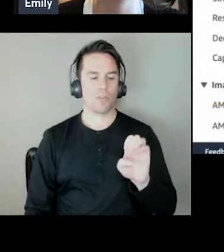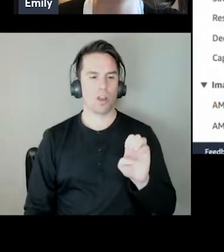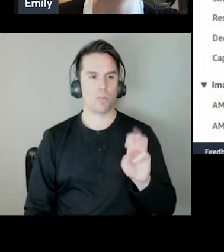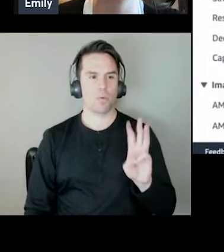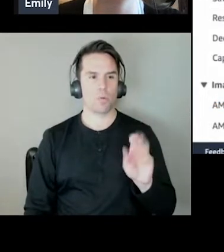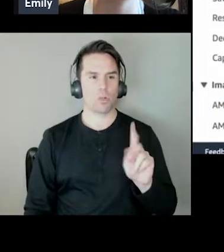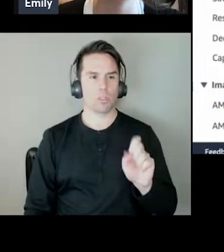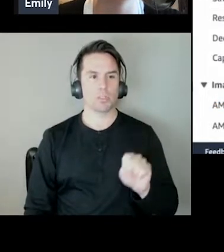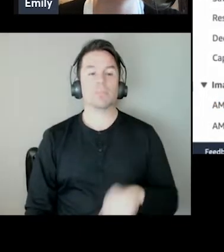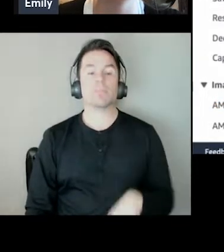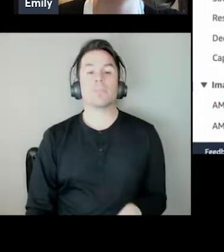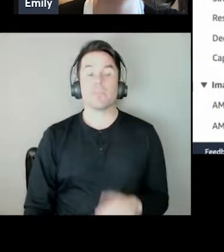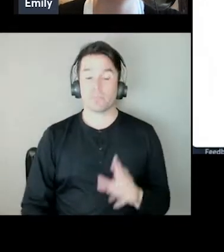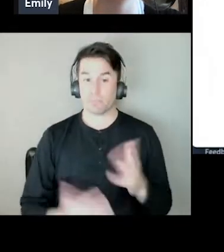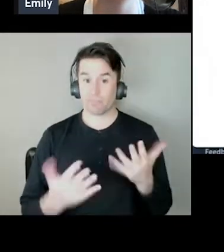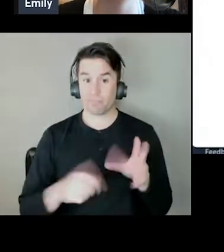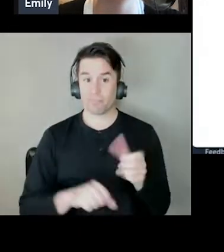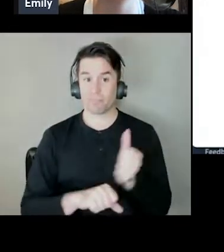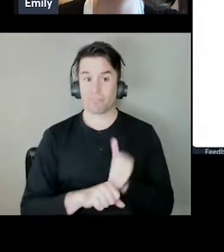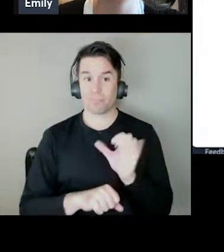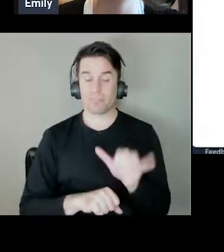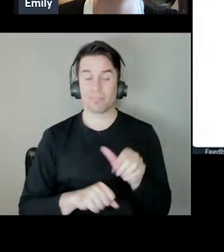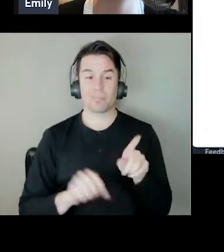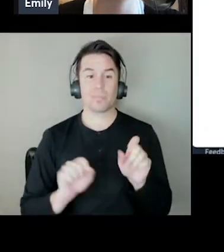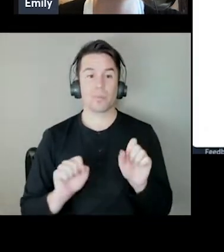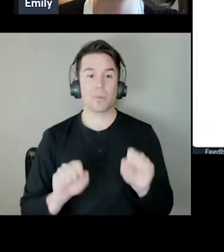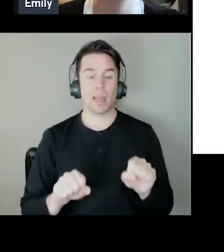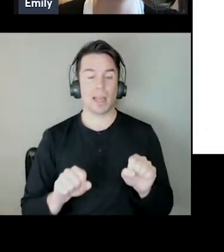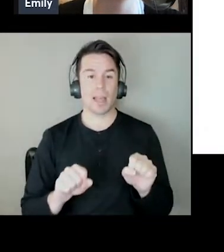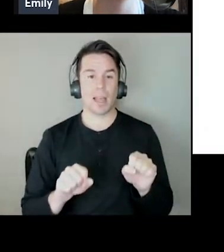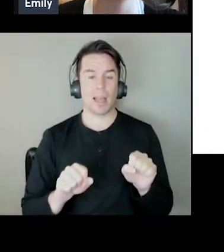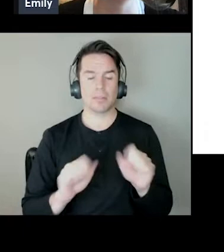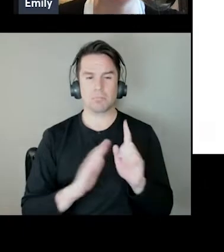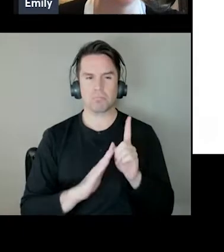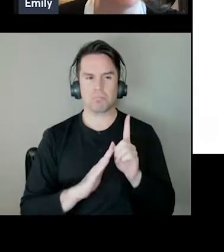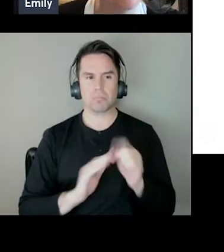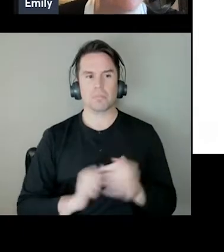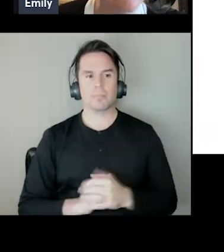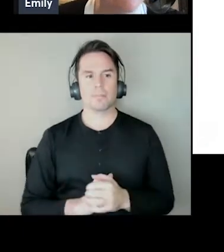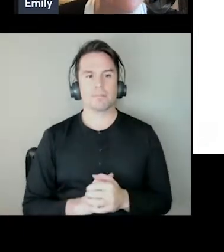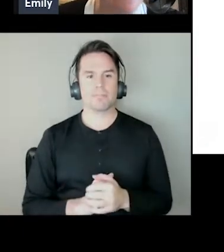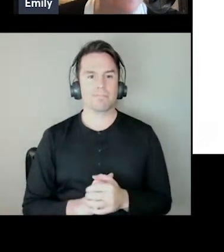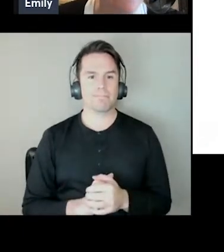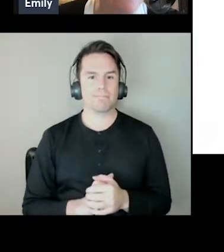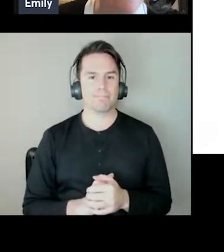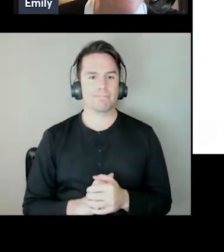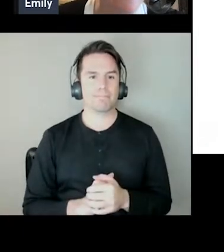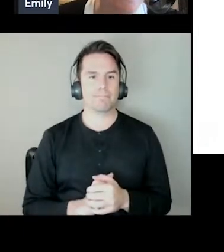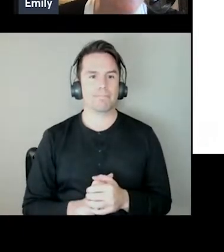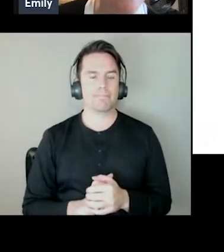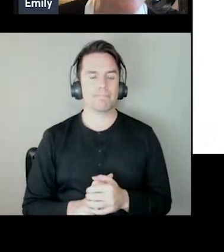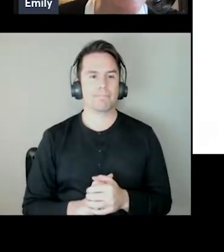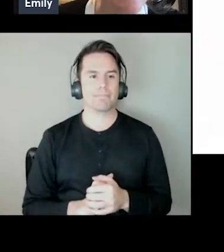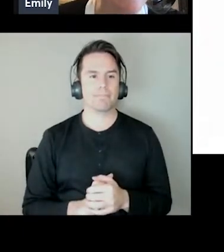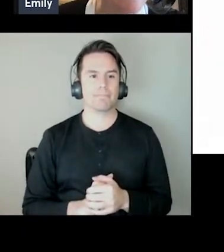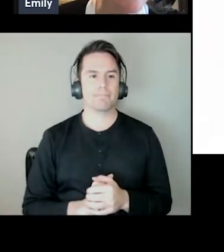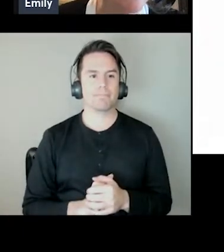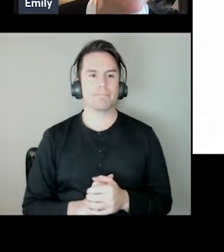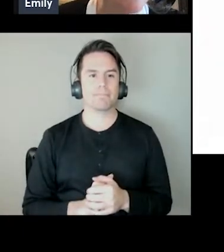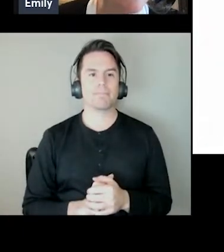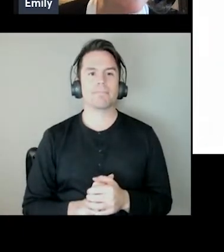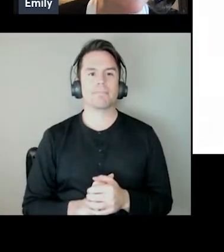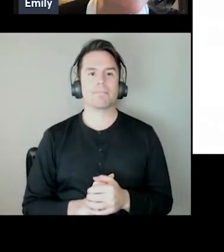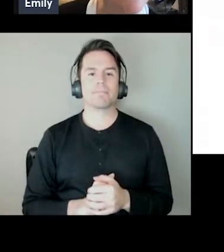you can actually let me take you to the command prompt. Let me make it bigger. Oh yeah, let's get quite a few zoom ins on